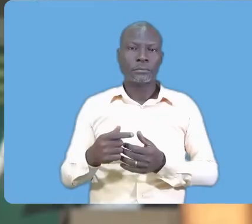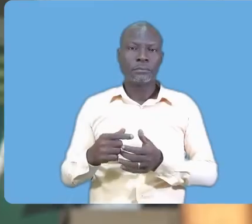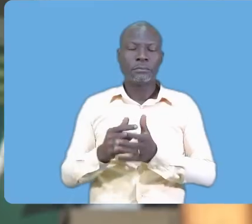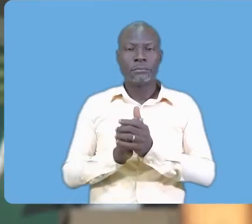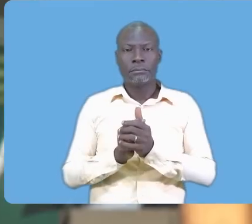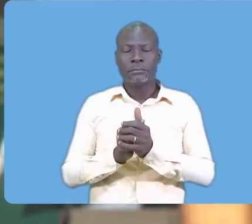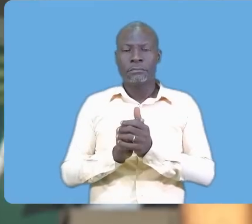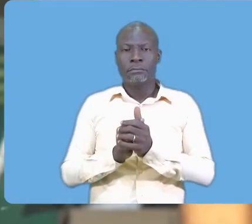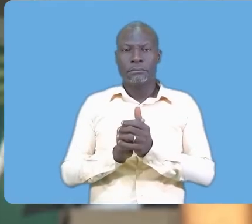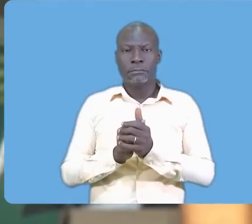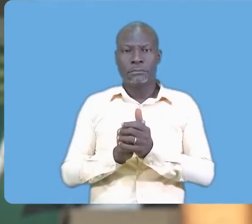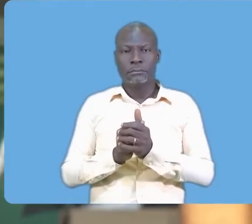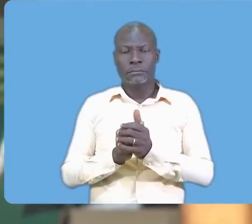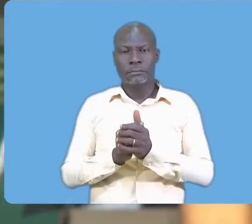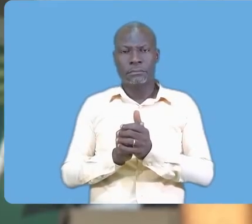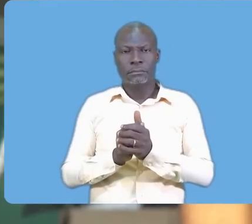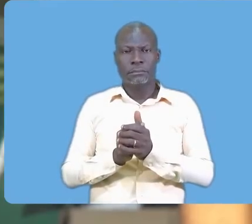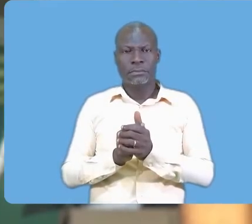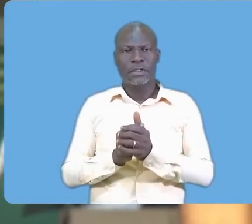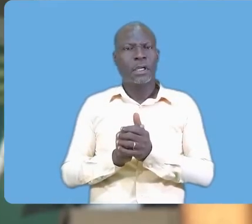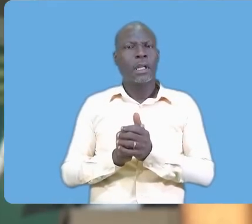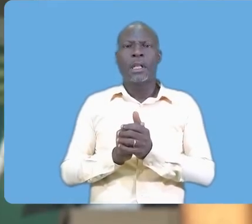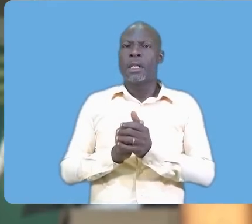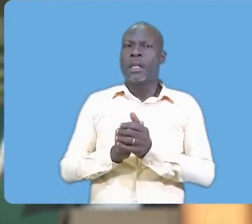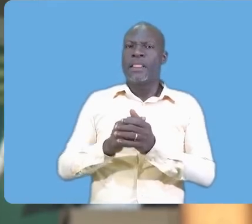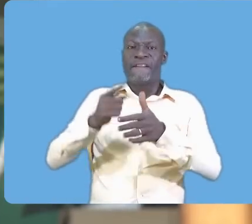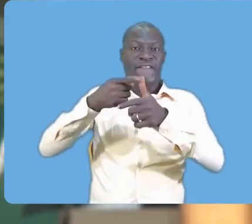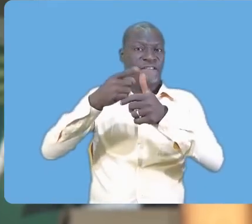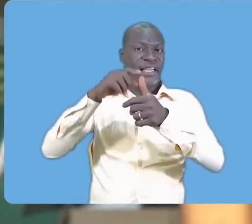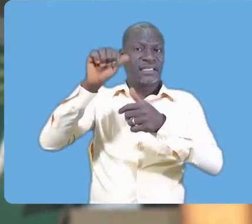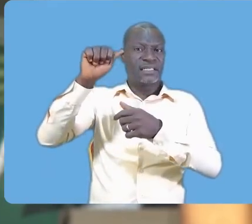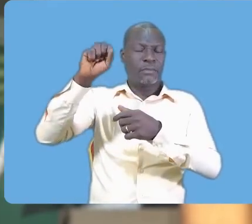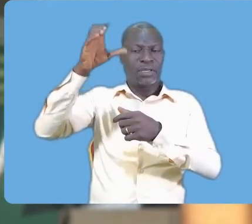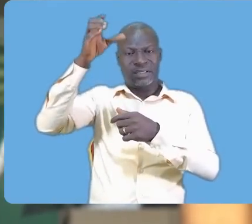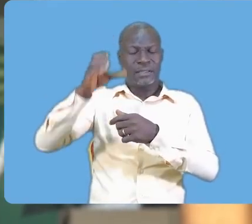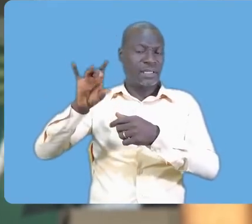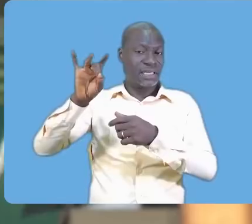verse 3 no o se ade e toso mienu a e betumi asɛ oman e ye